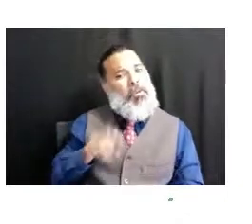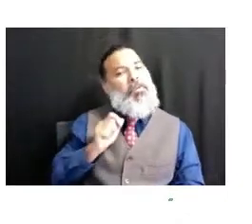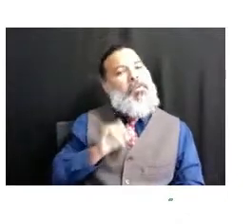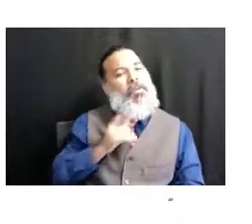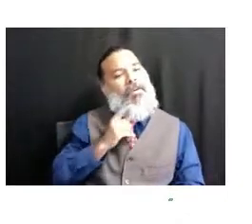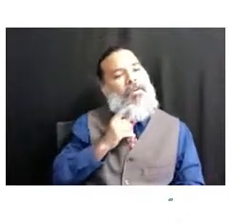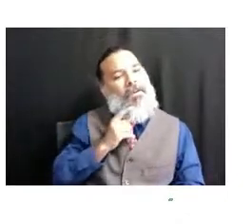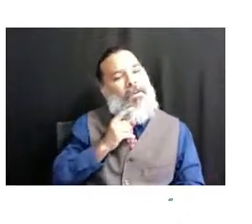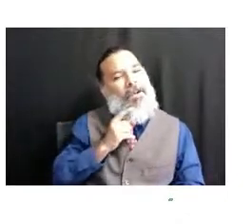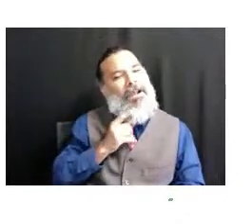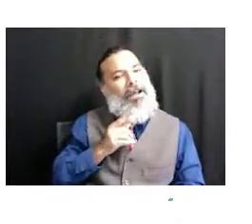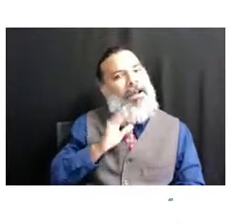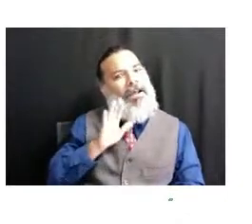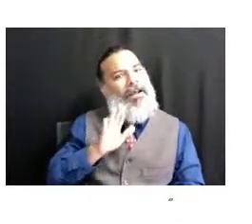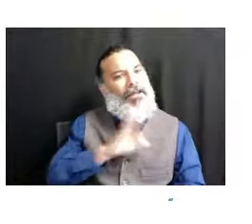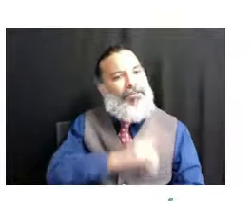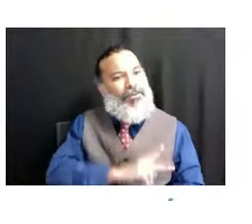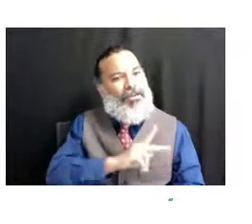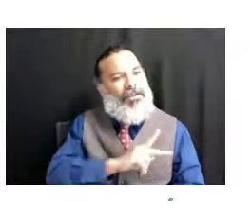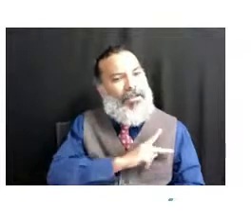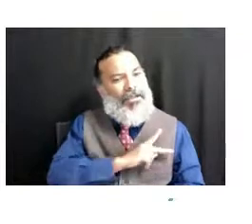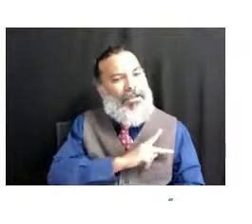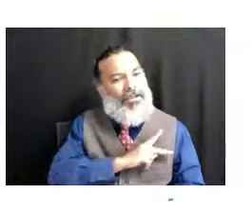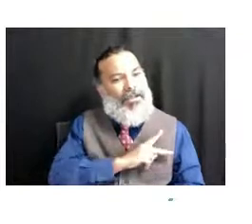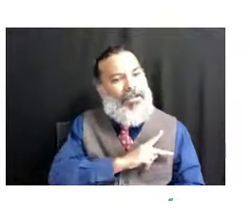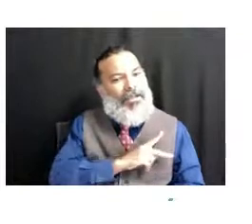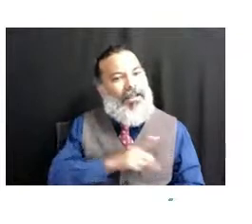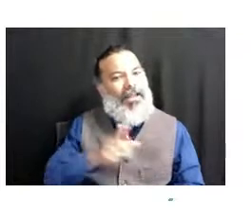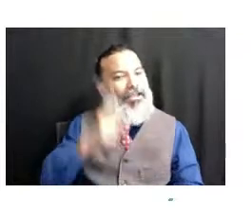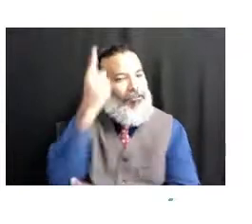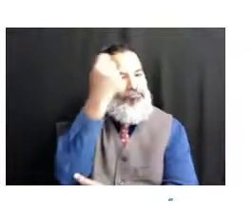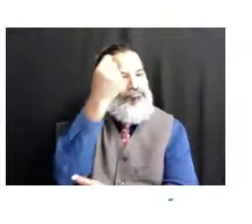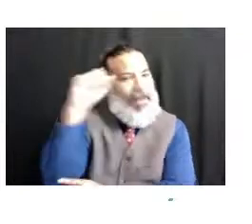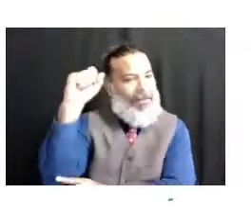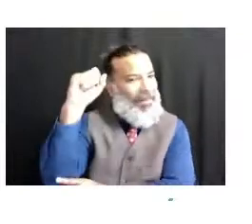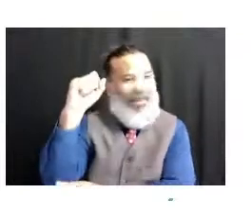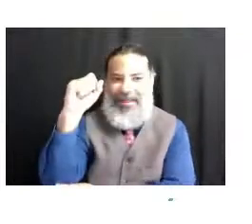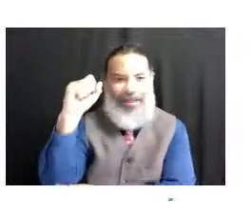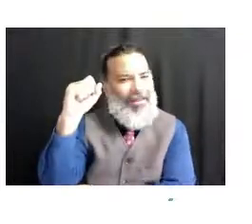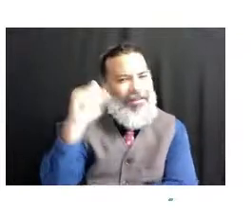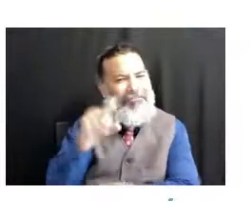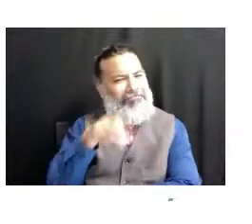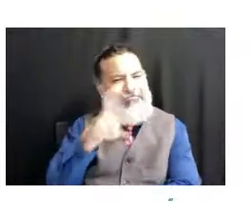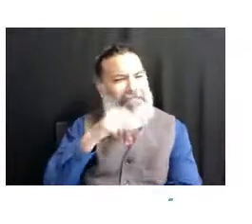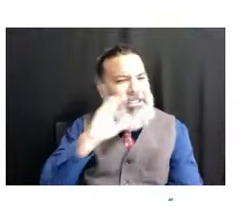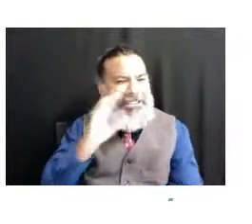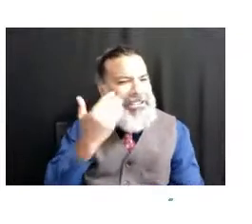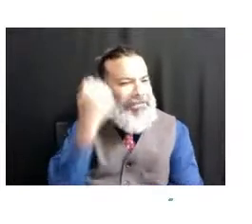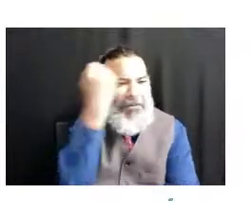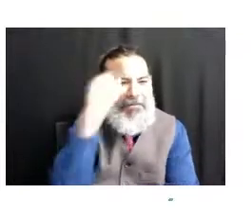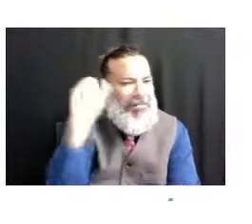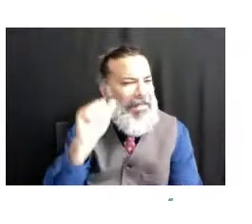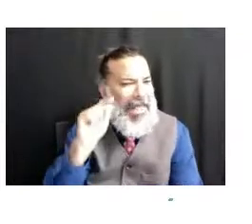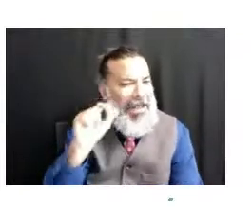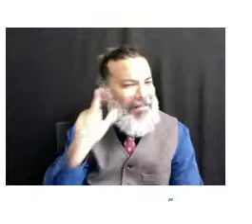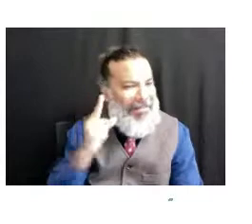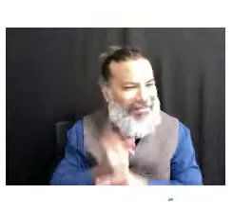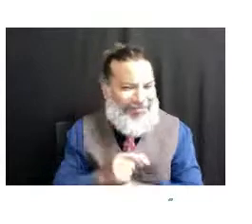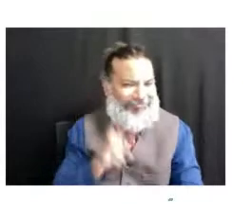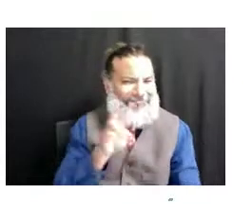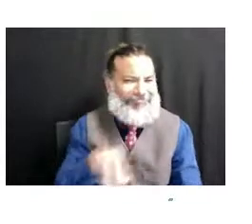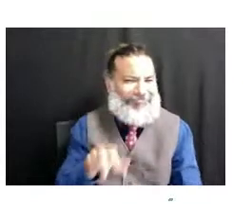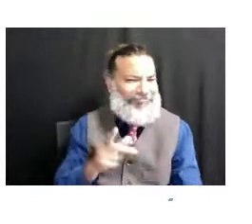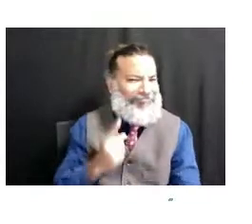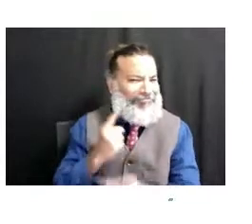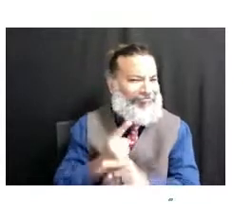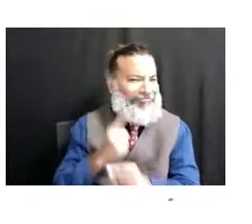the key to Latrobe's personality is going to be he's a rebel, this guy doesn't look like a rebel at all. I spent